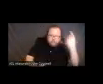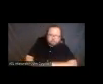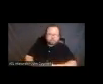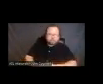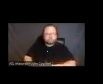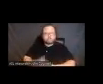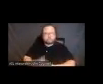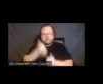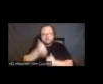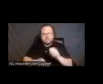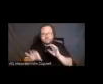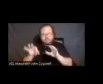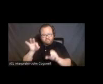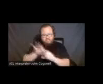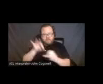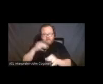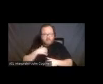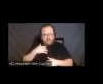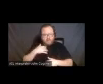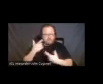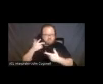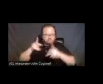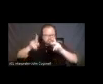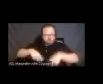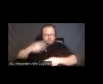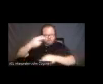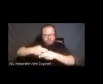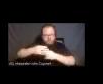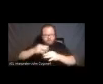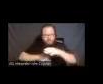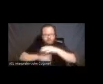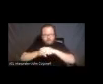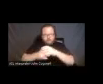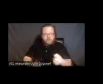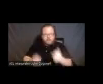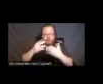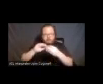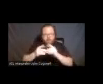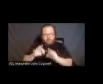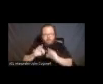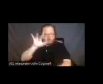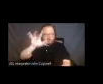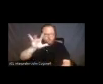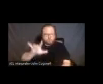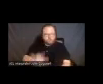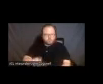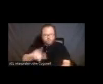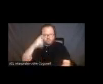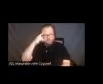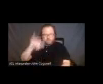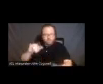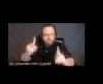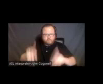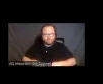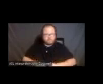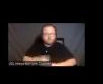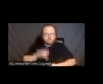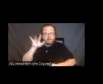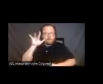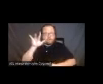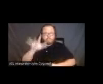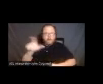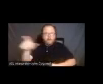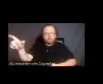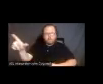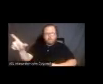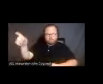ballot contest displays the contest name and the maximum number of choices allowed for that contest. Press the box to the left of your selection